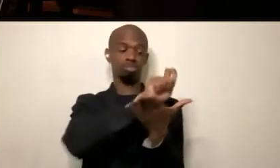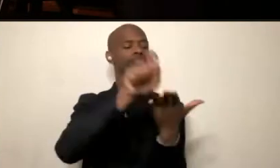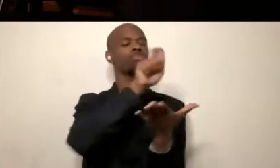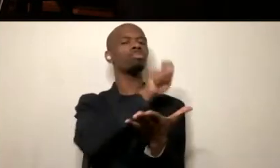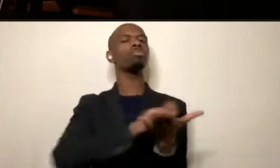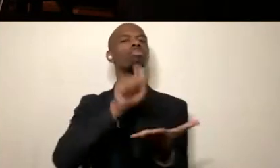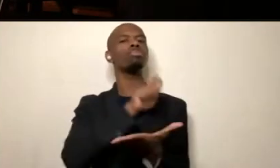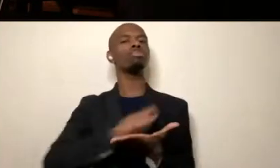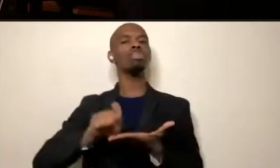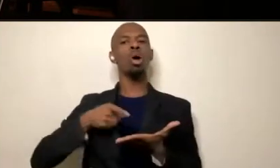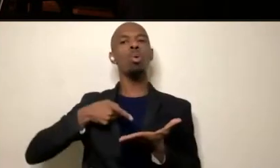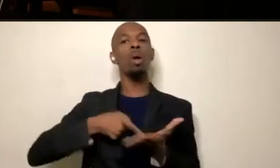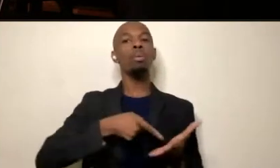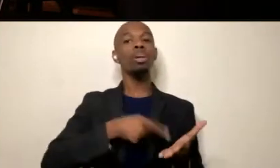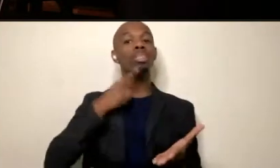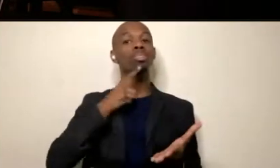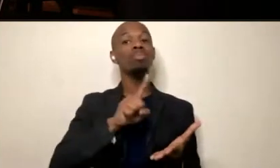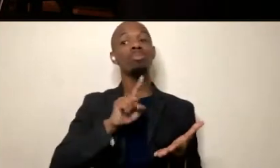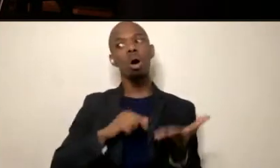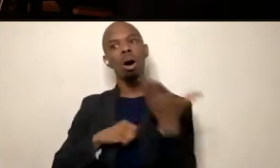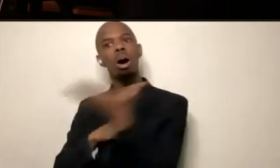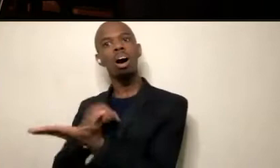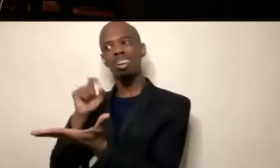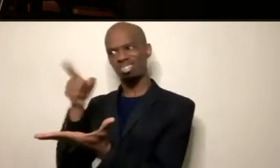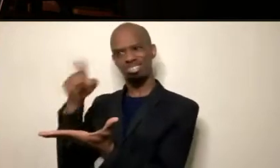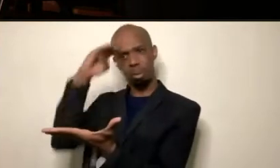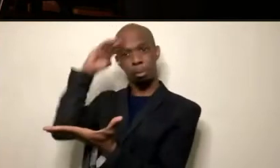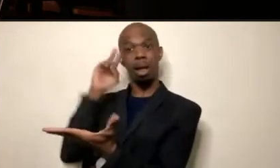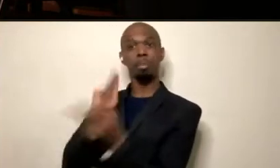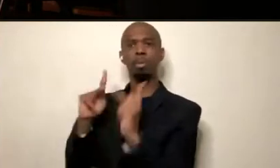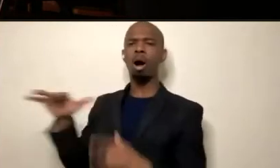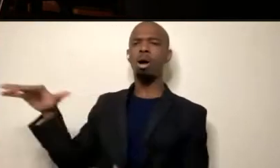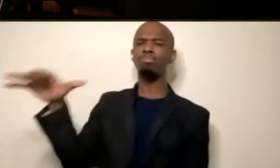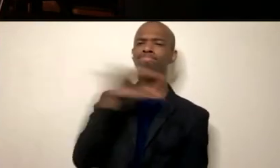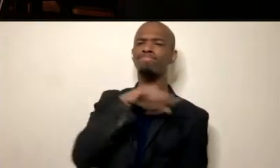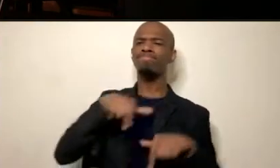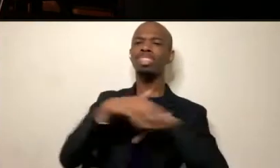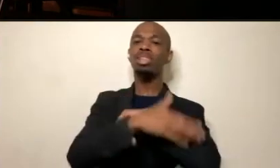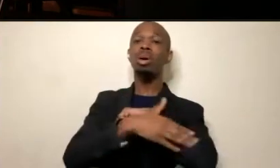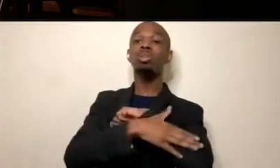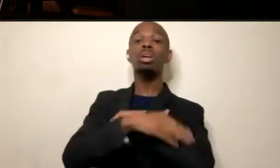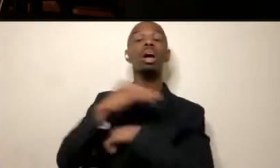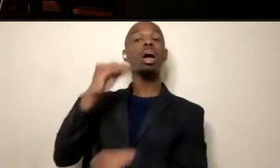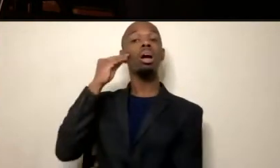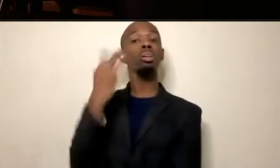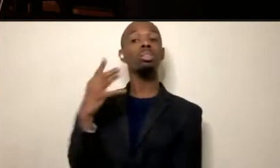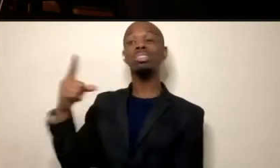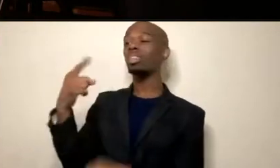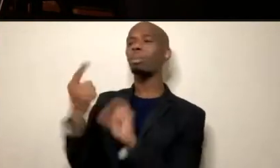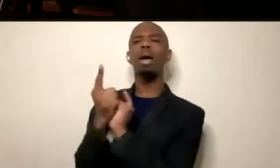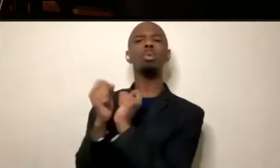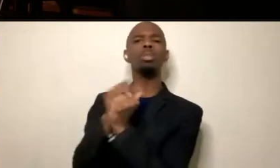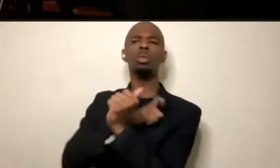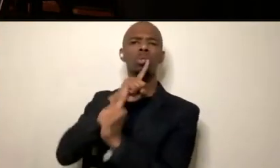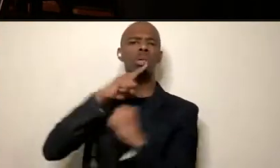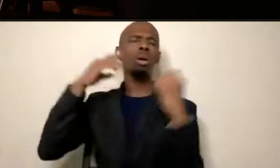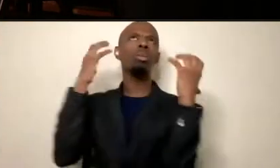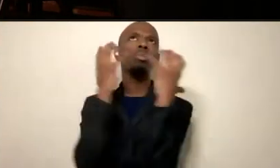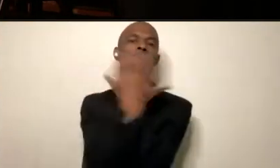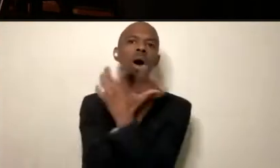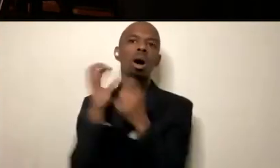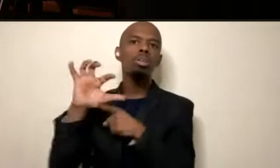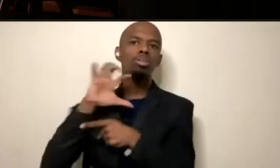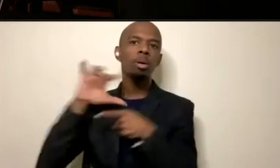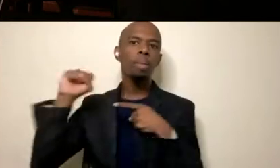across the country. And she met with that wonderful activist. I think her name is, she's the white woman that does